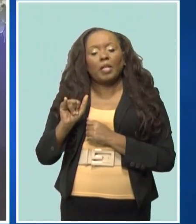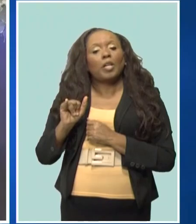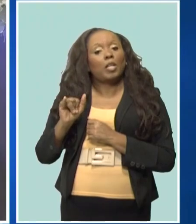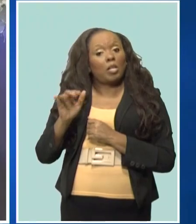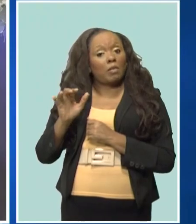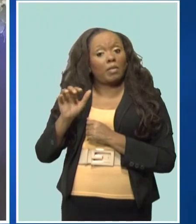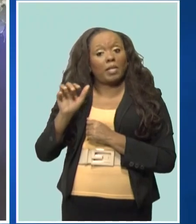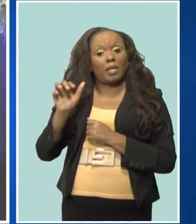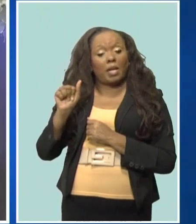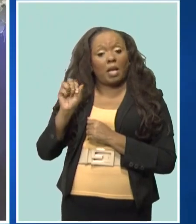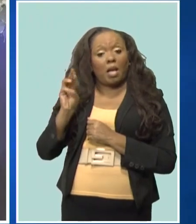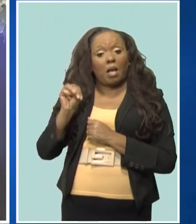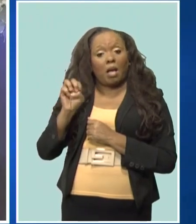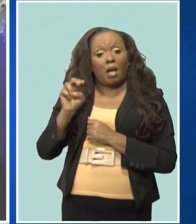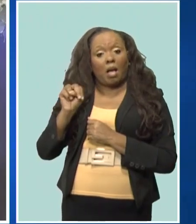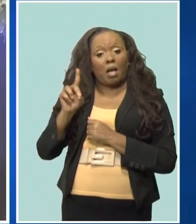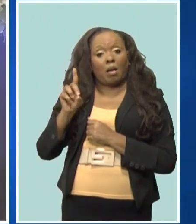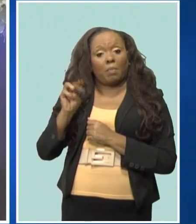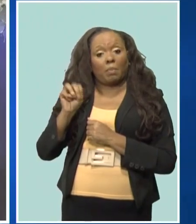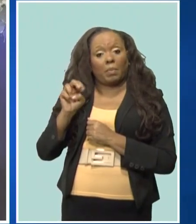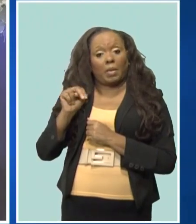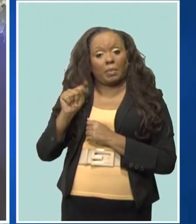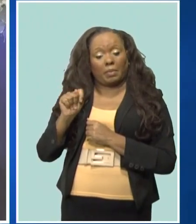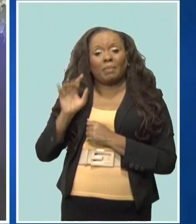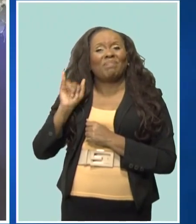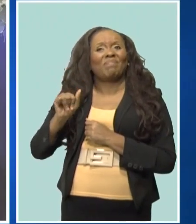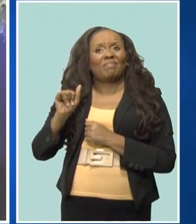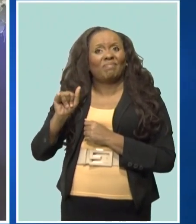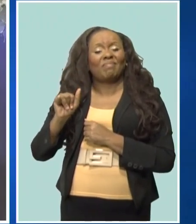1960, that actually set up that whole